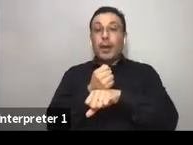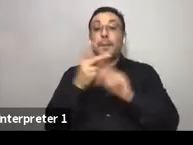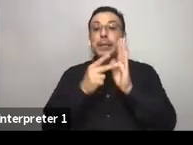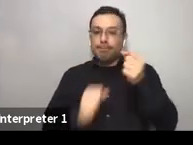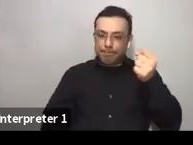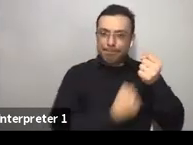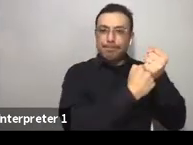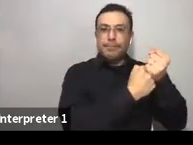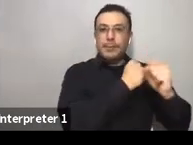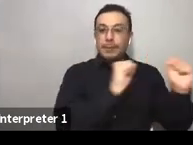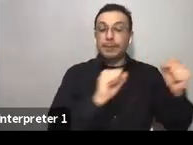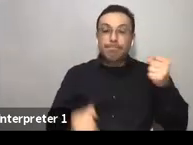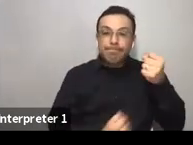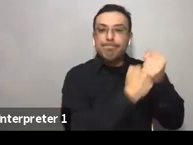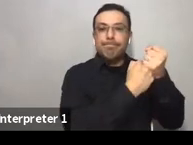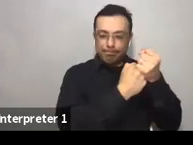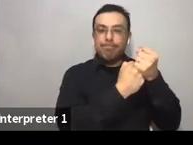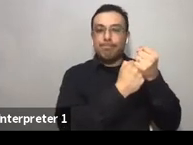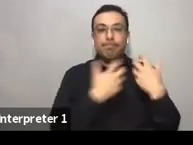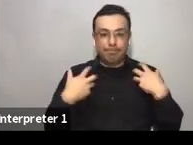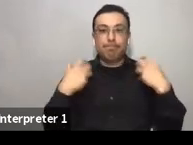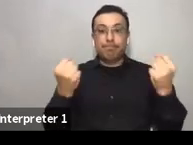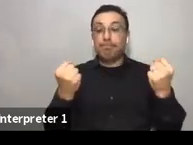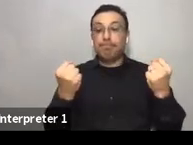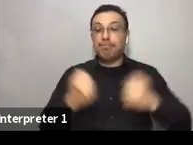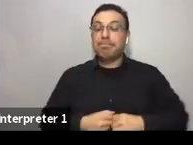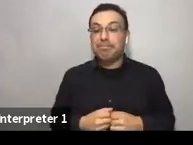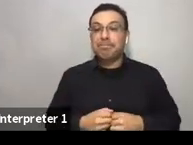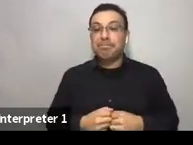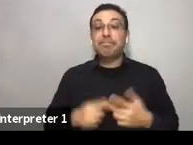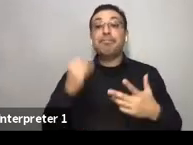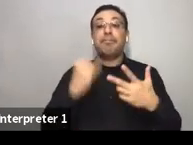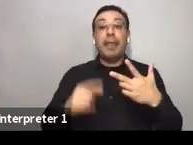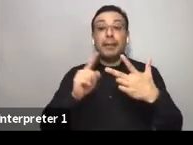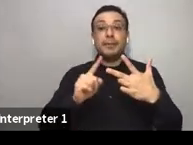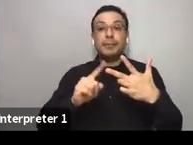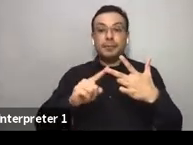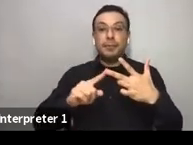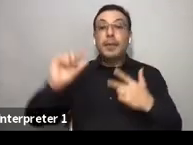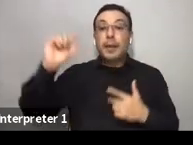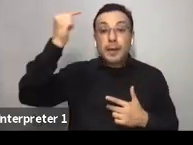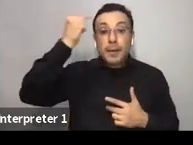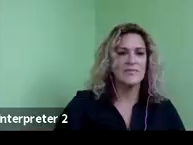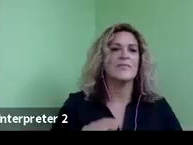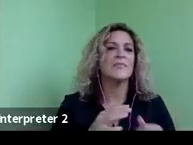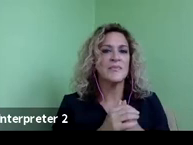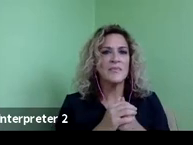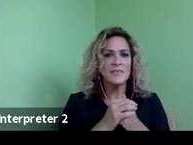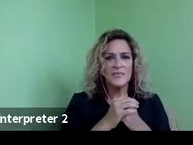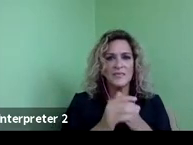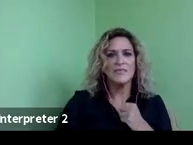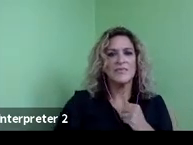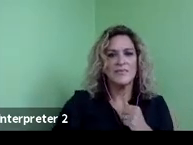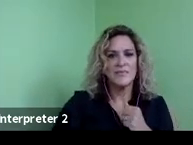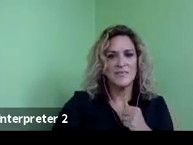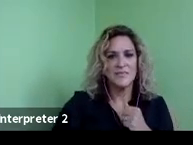well-being. And then governments can bestow a privilege as a reason to protect social values. So when